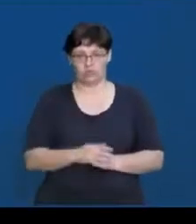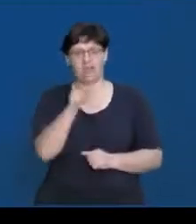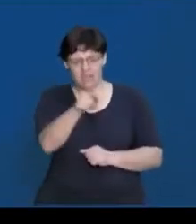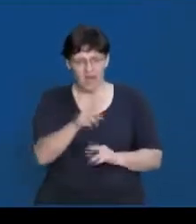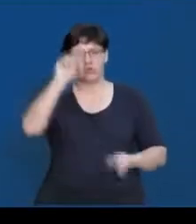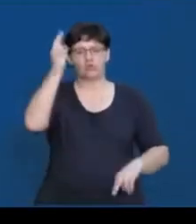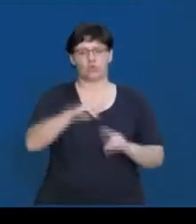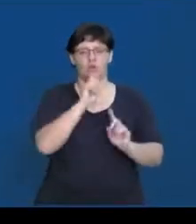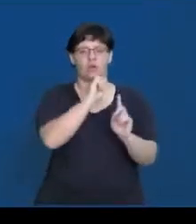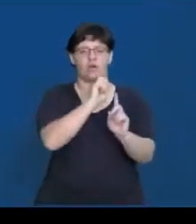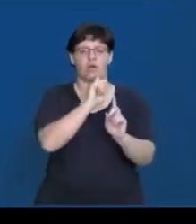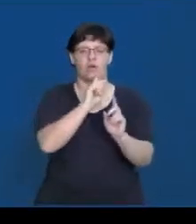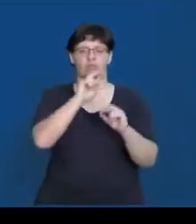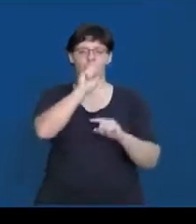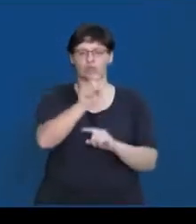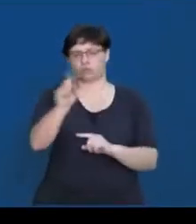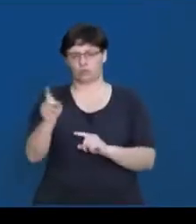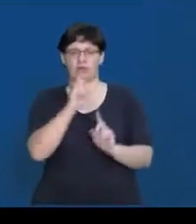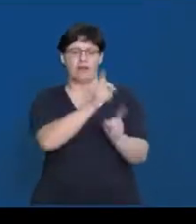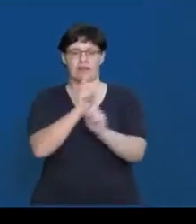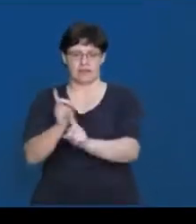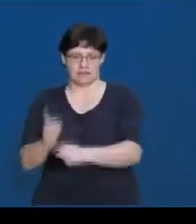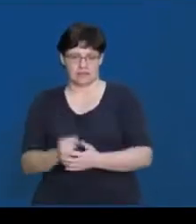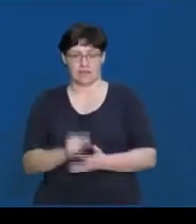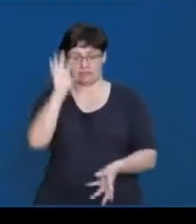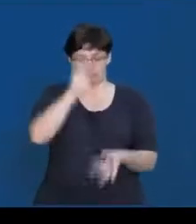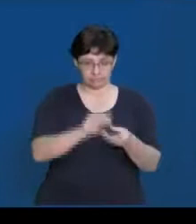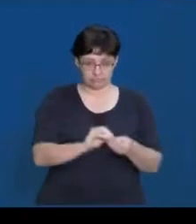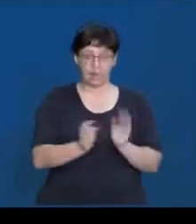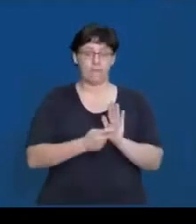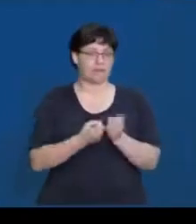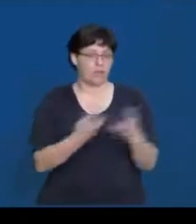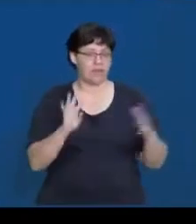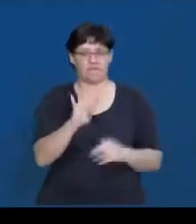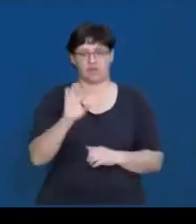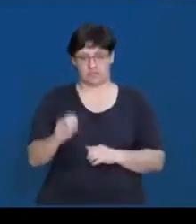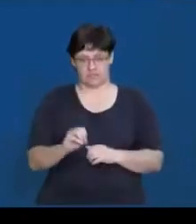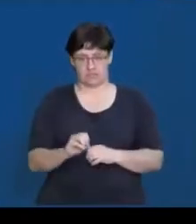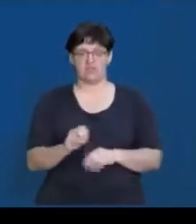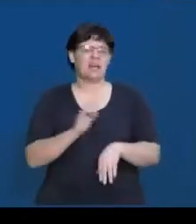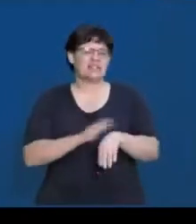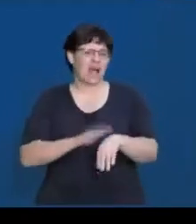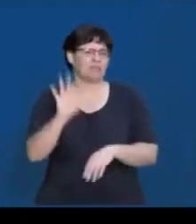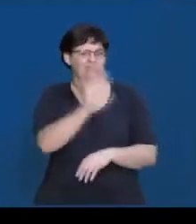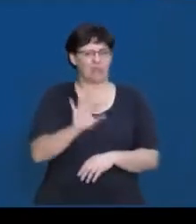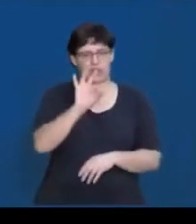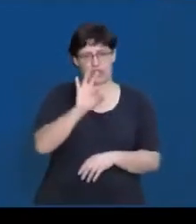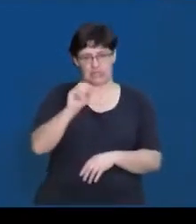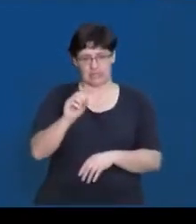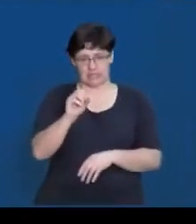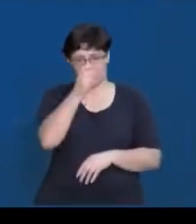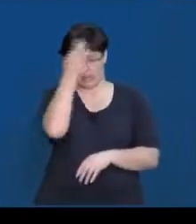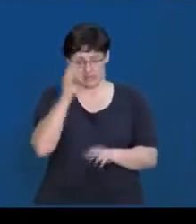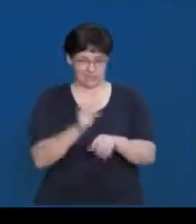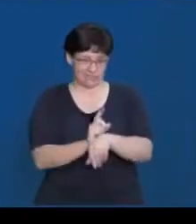typically your short questions in section B. They carry with them 40 marks. You need to allocate a maximum of 30 minutes